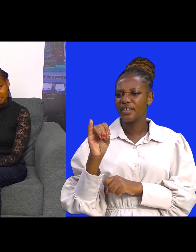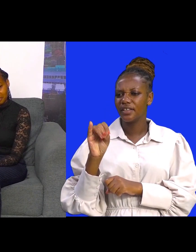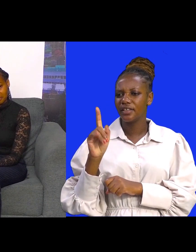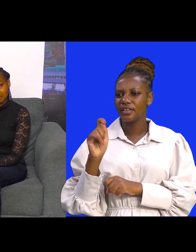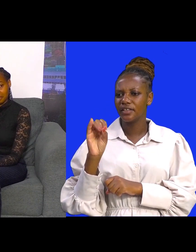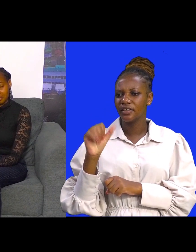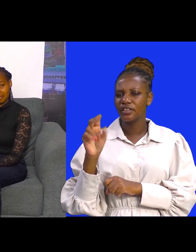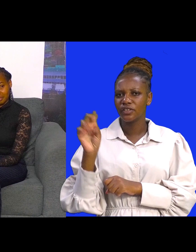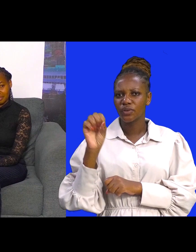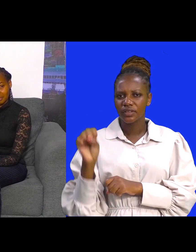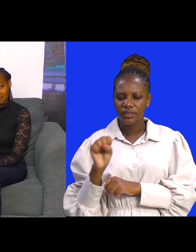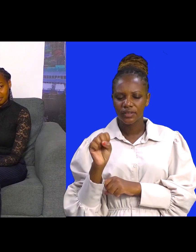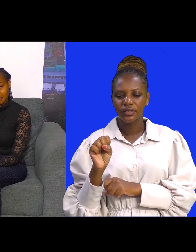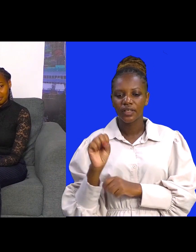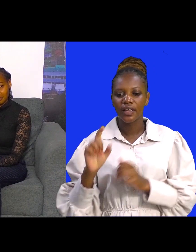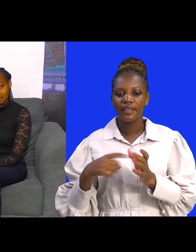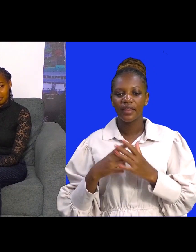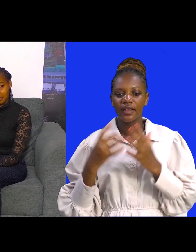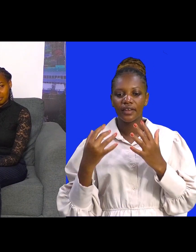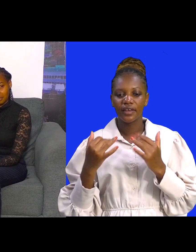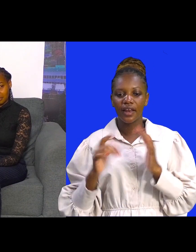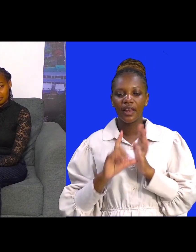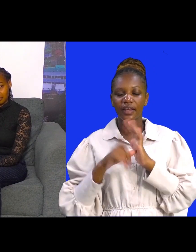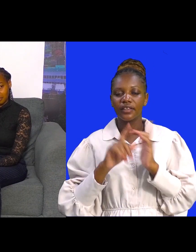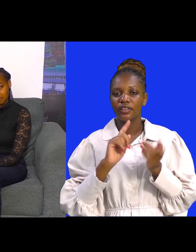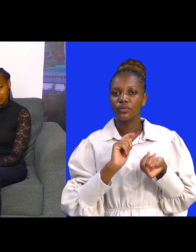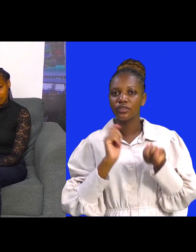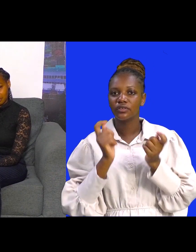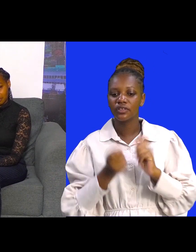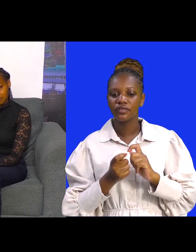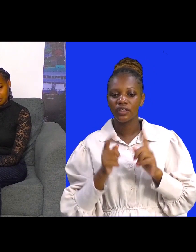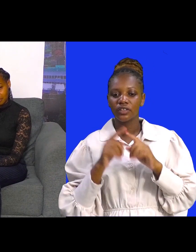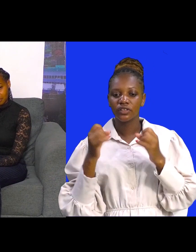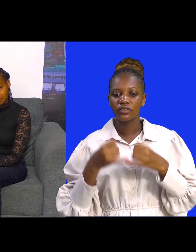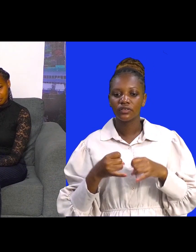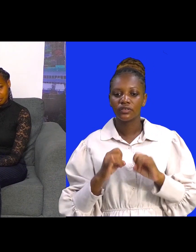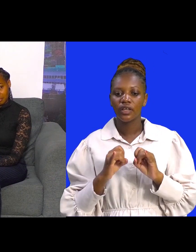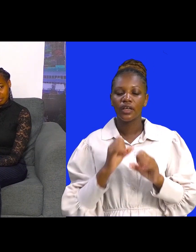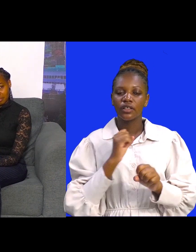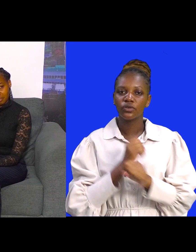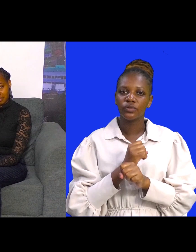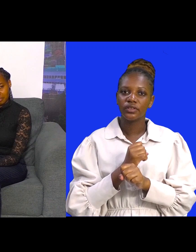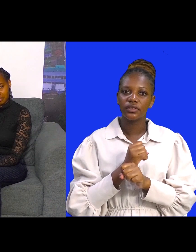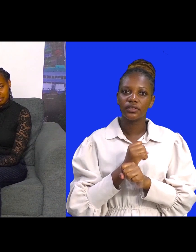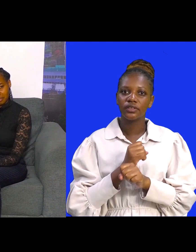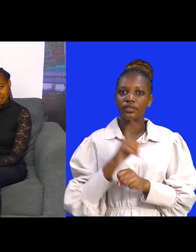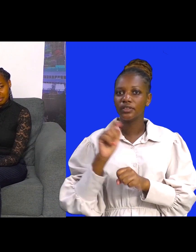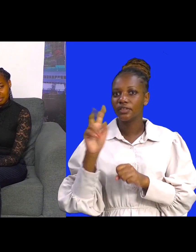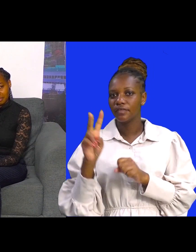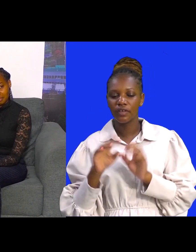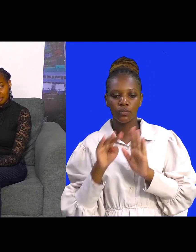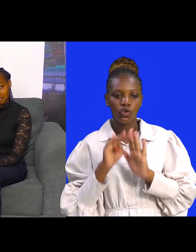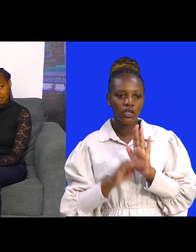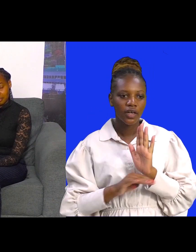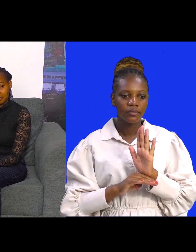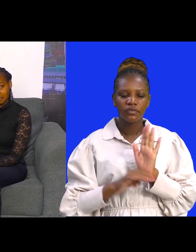at the theaters. And now, which later we transformed into trying comedy auditions